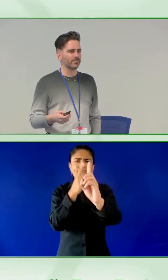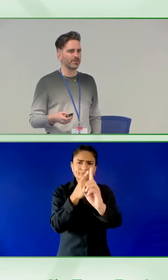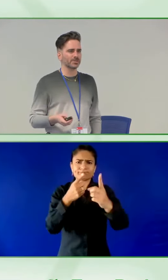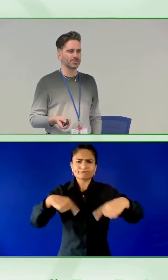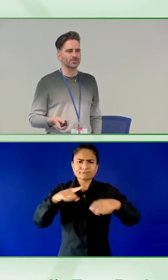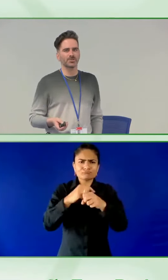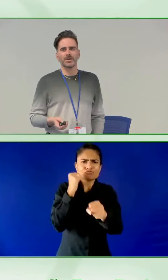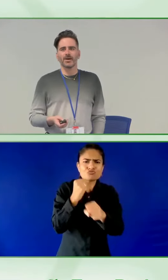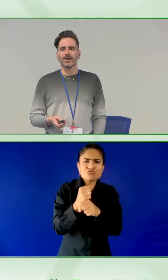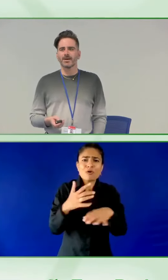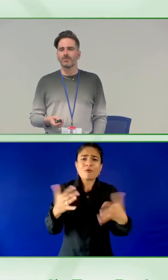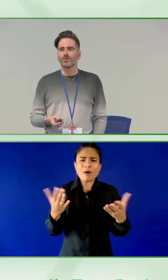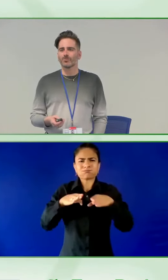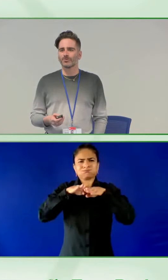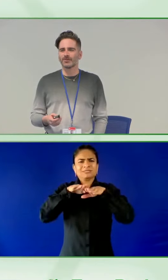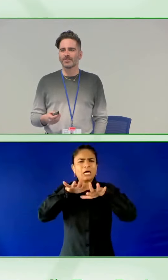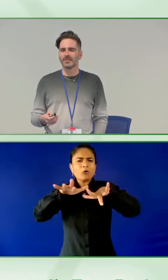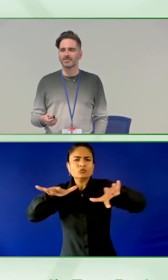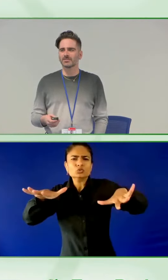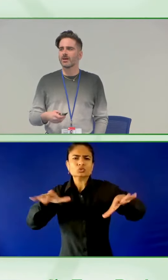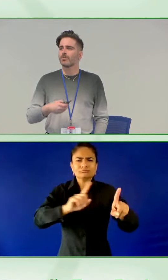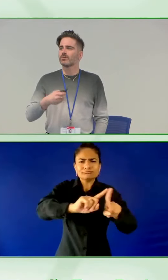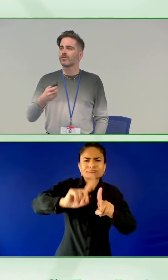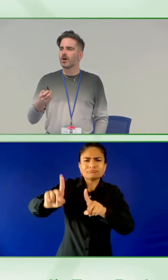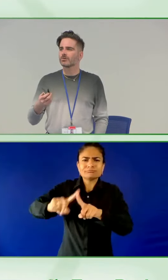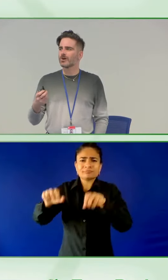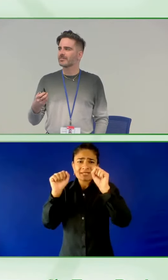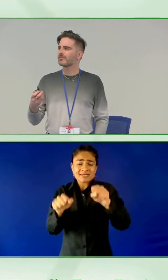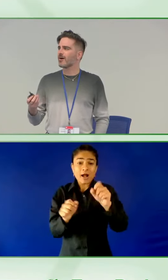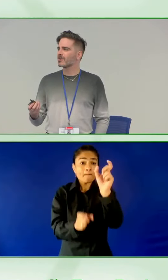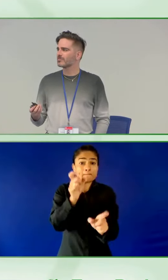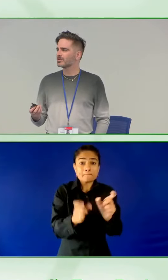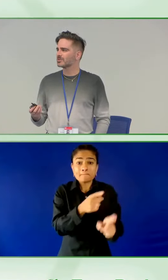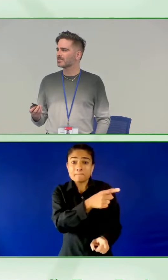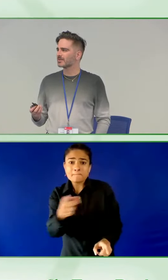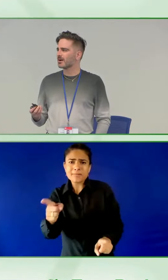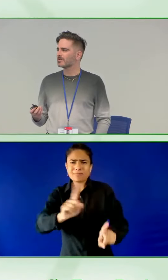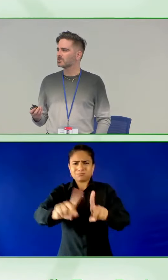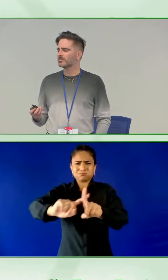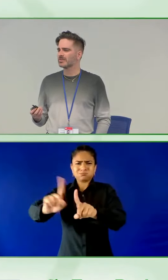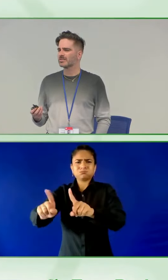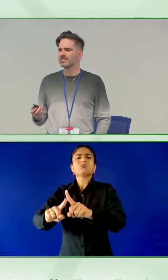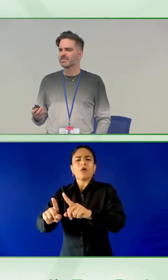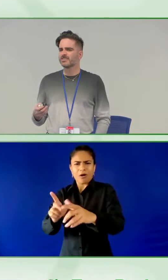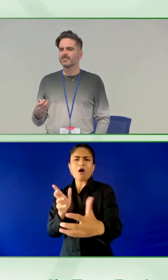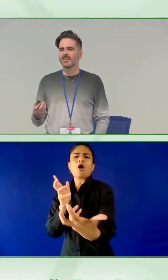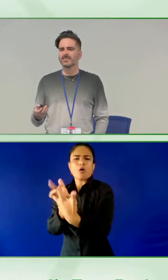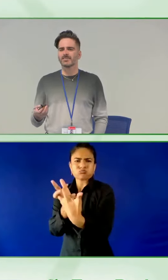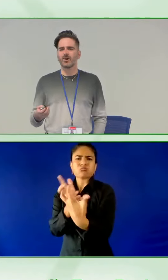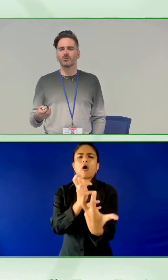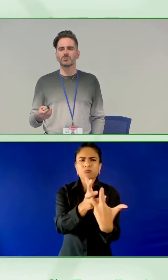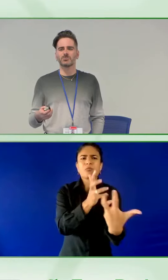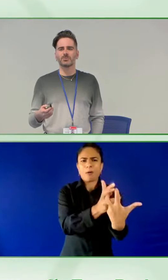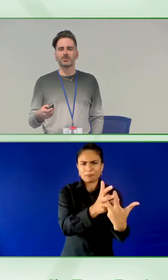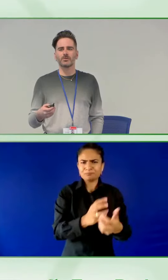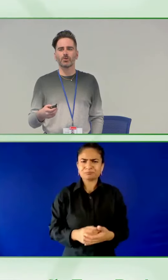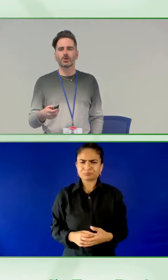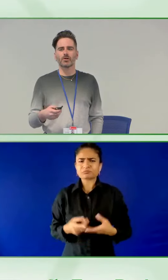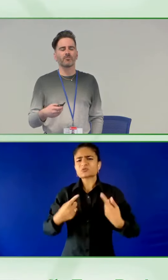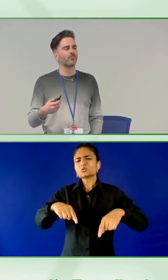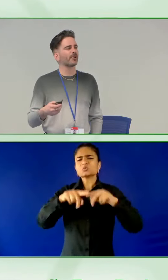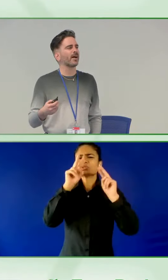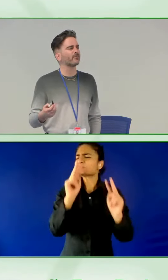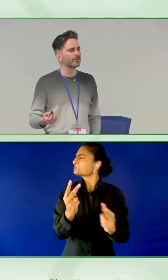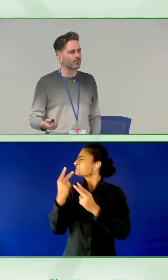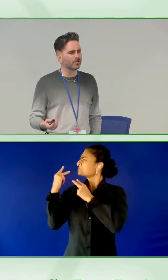represented populations. And what we're learning is we've gone quite far in building technology, but does that technology really